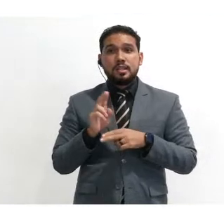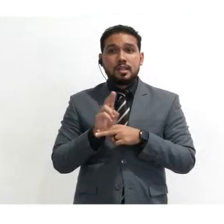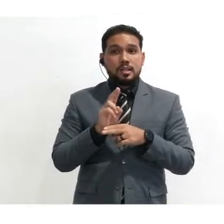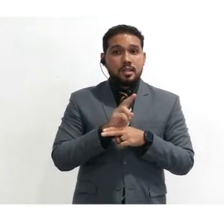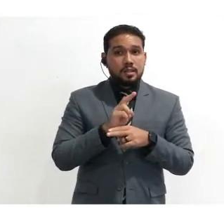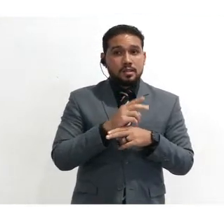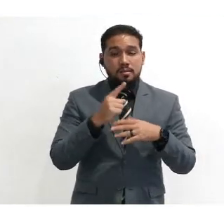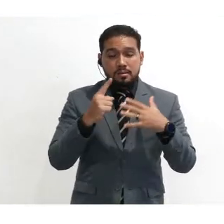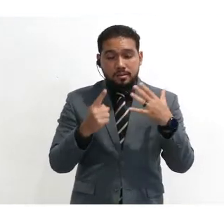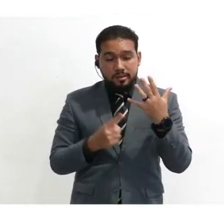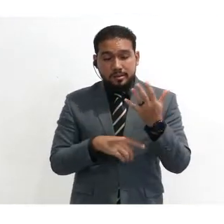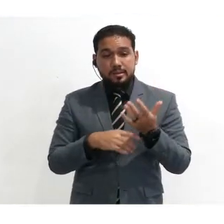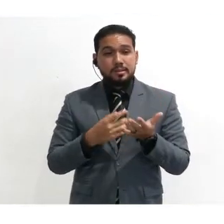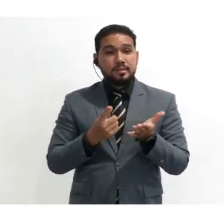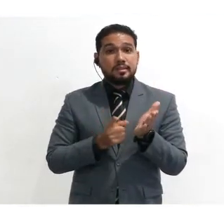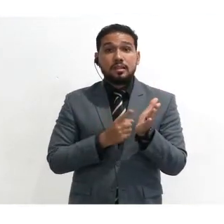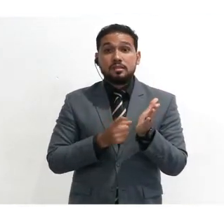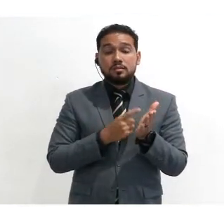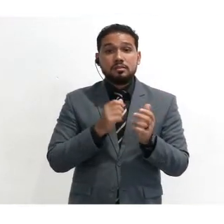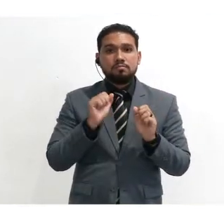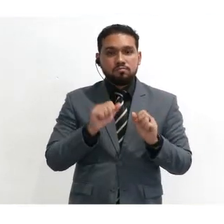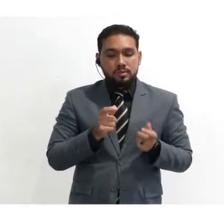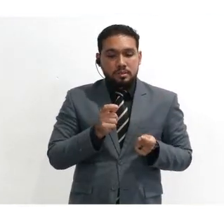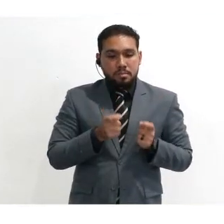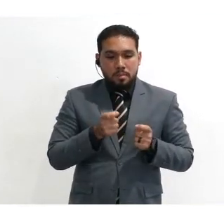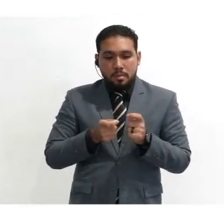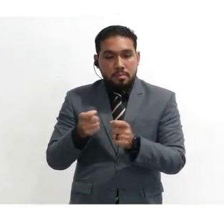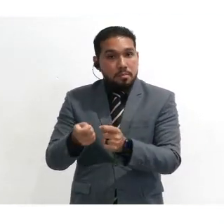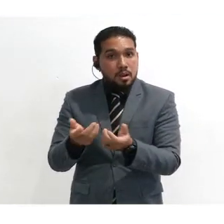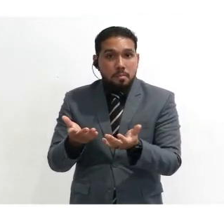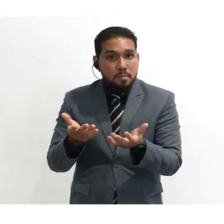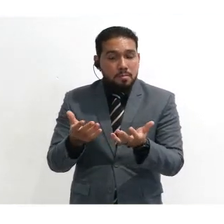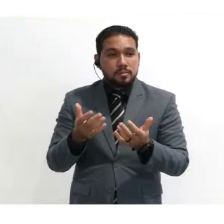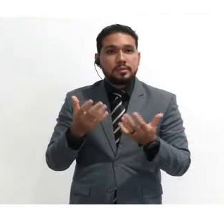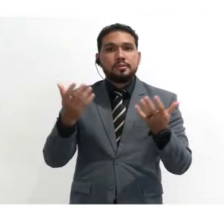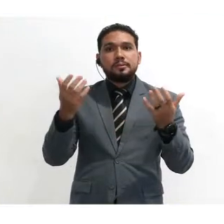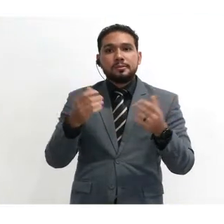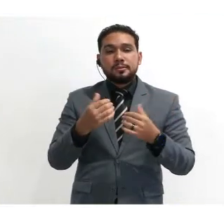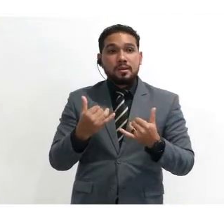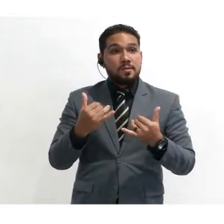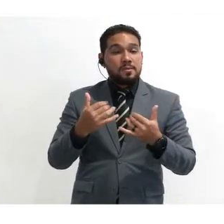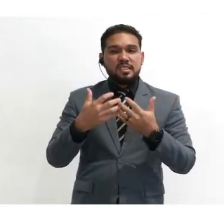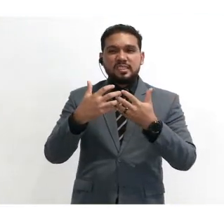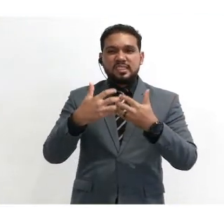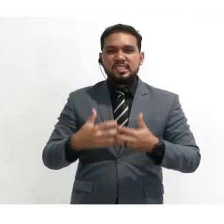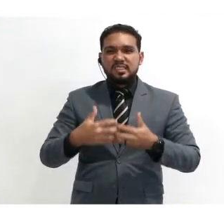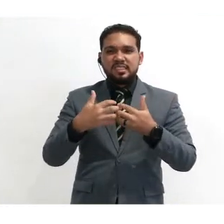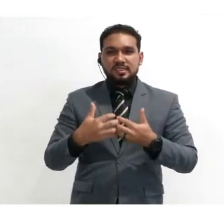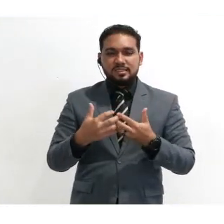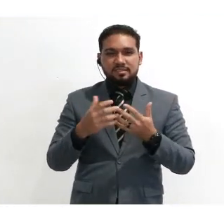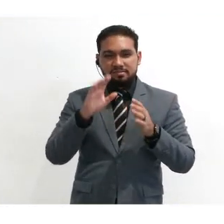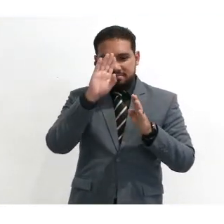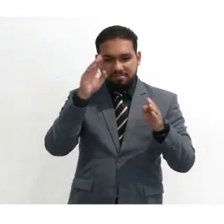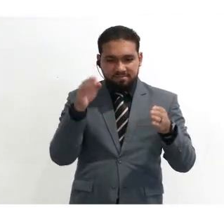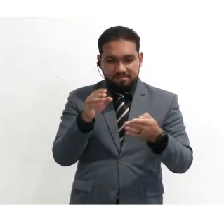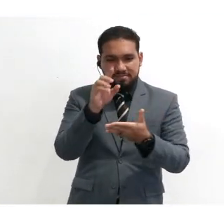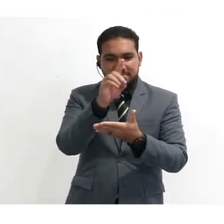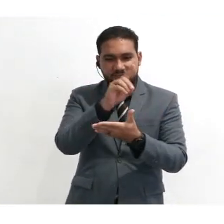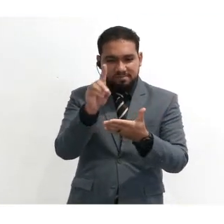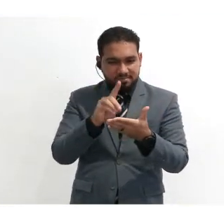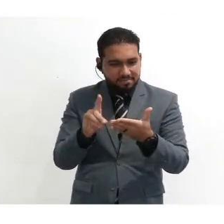for very specific applications. So the industry has become very good at designing for specific customer requirements.